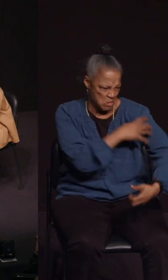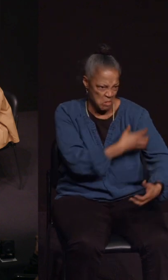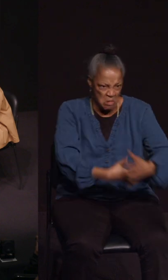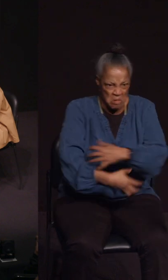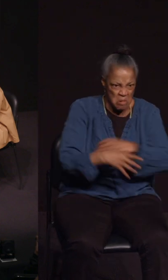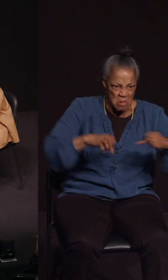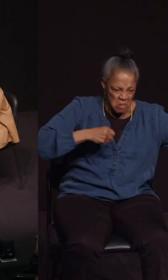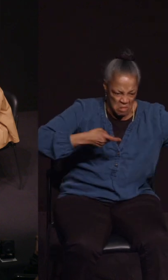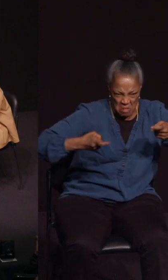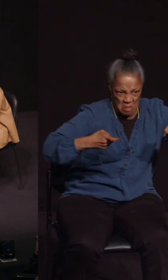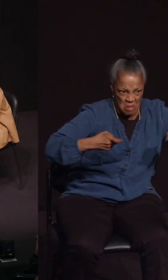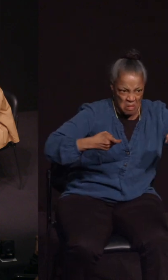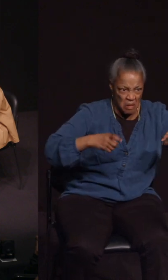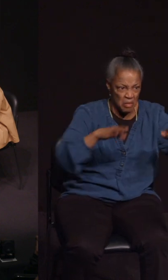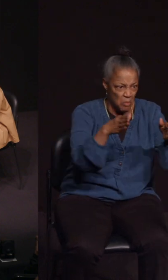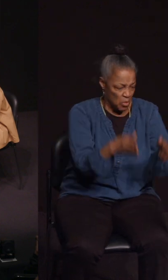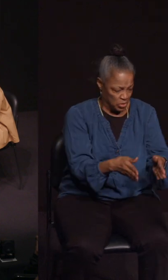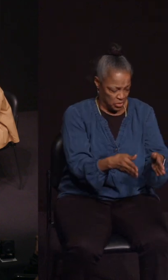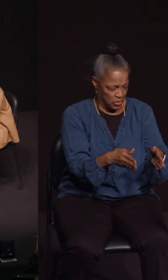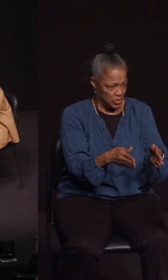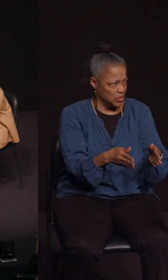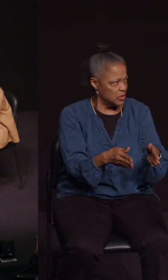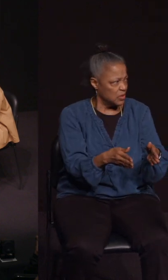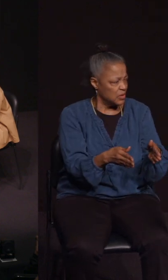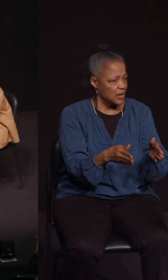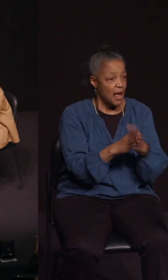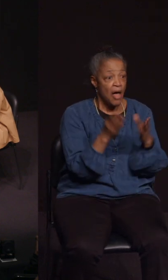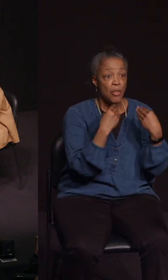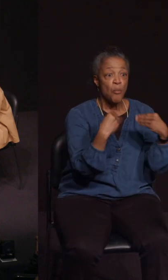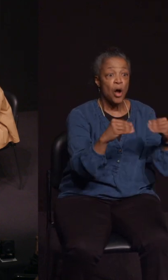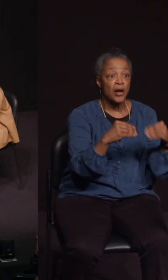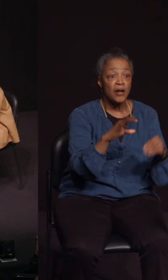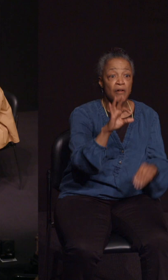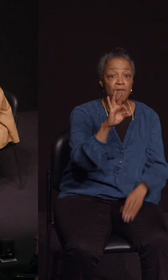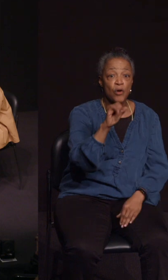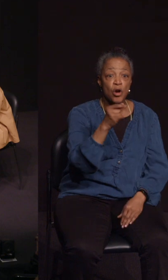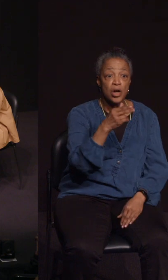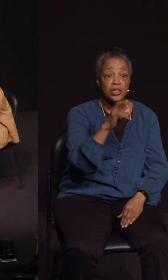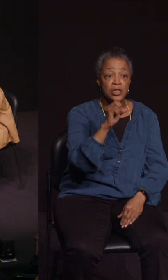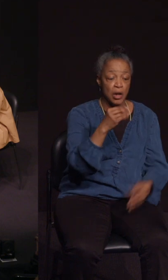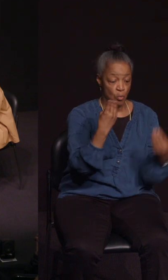the owner at the Ferguson Market,